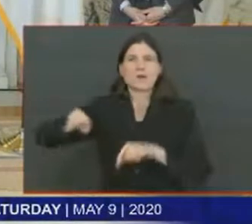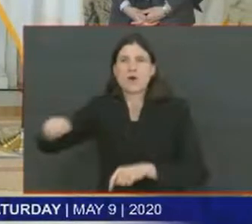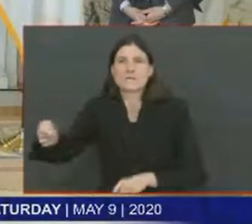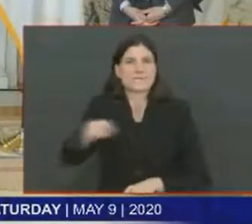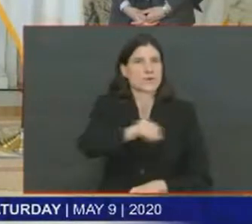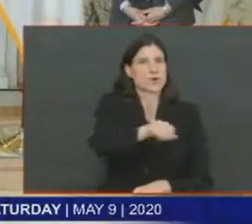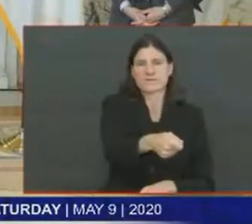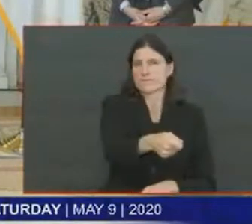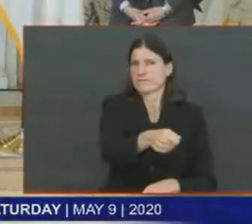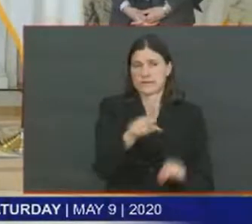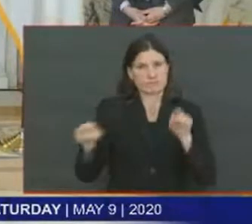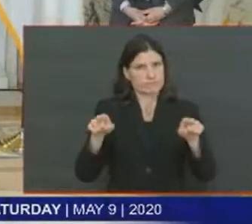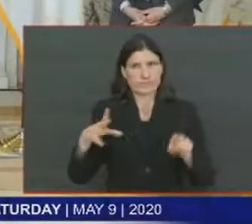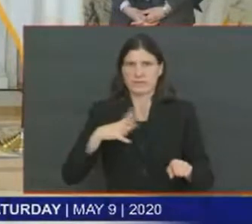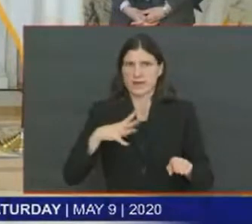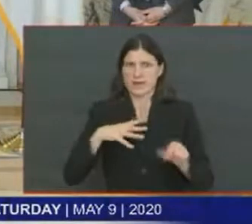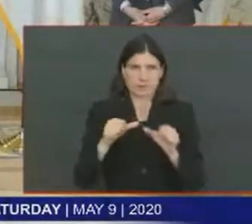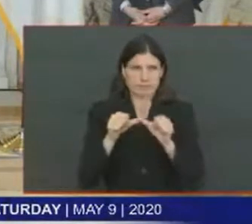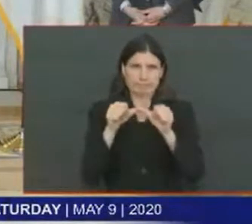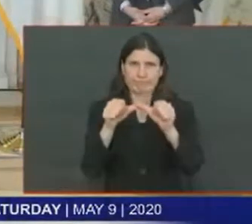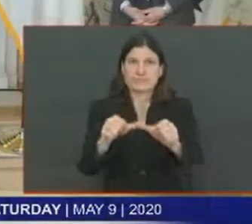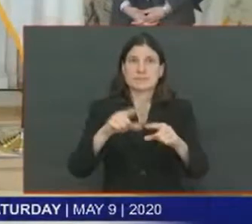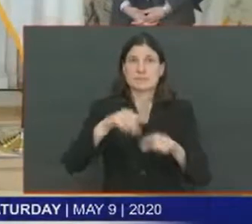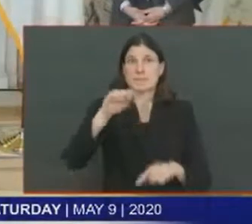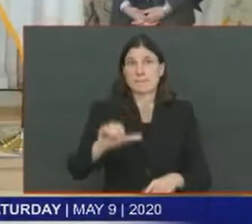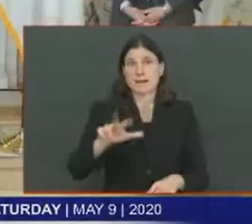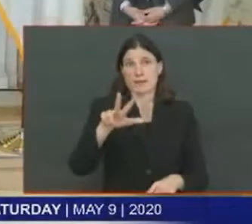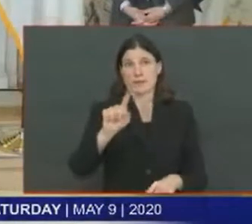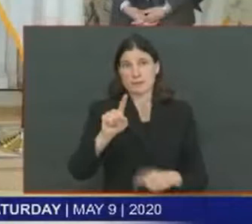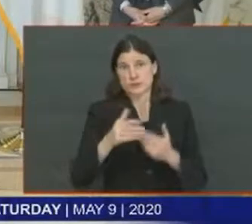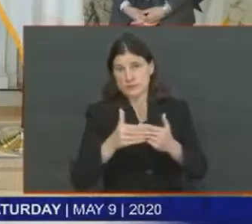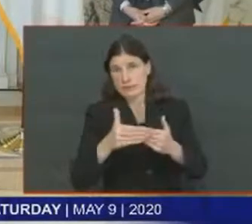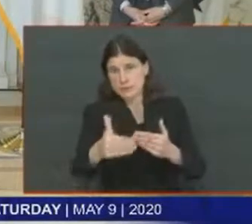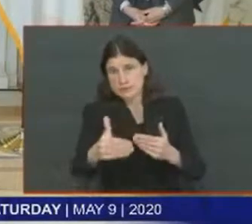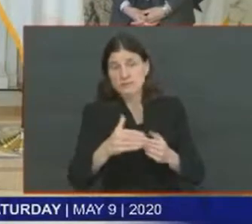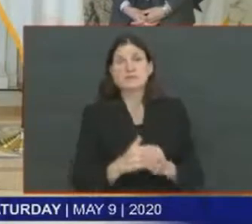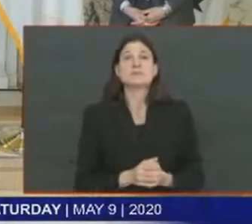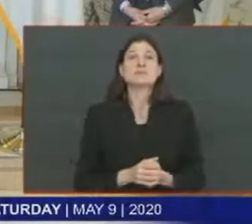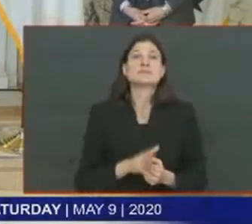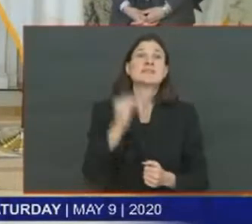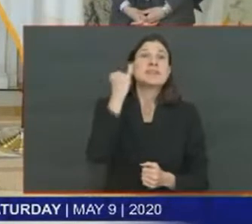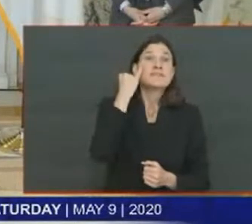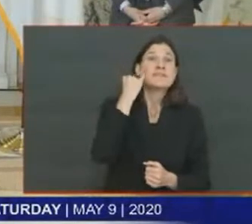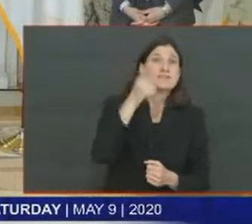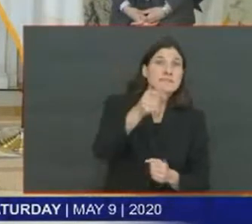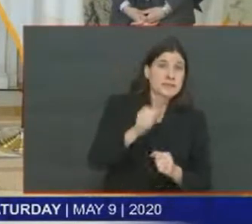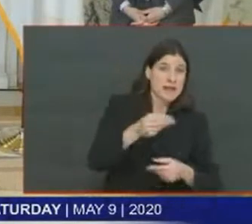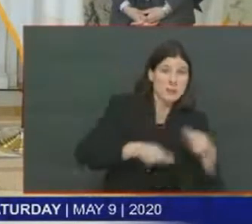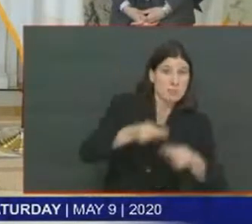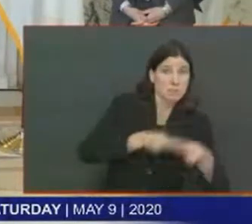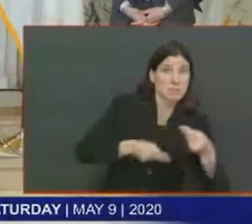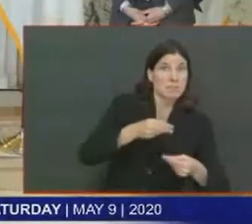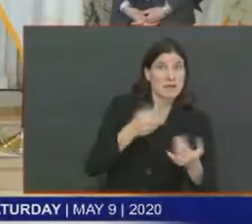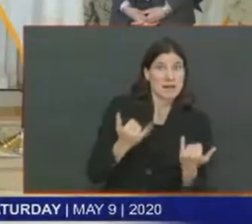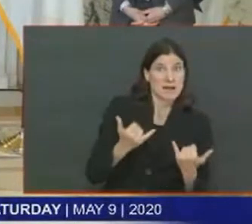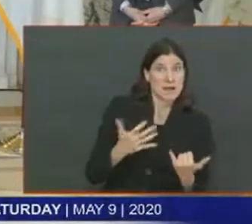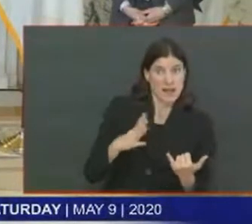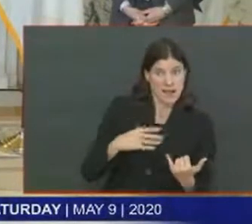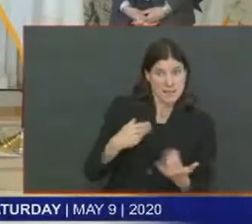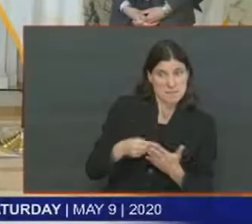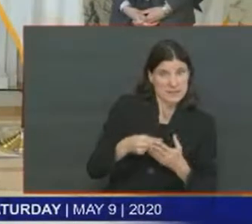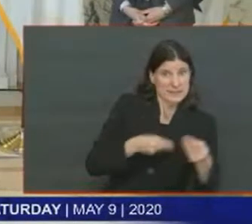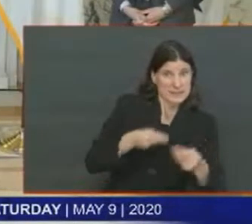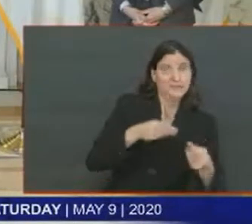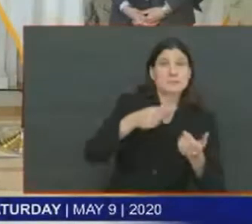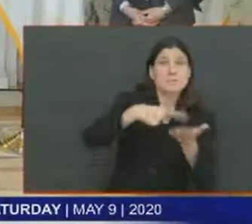a family who can pay your bills, please pay your bills. Everybody's struggling, okay? Everybody's struggling. The landlord